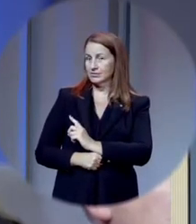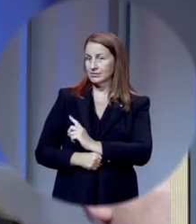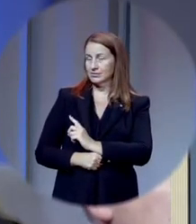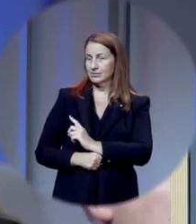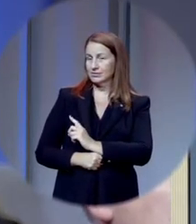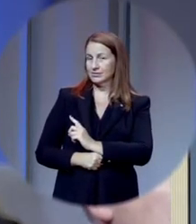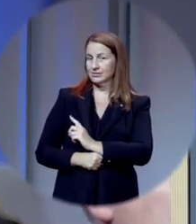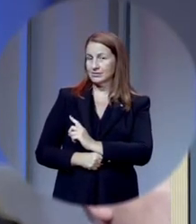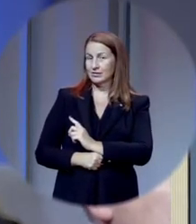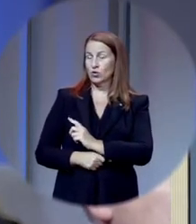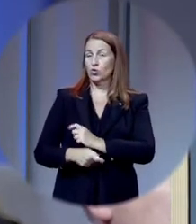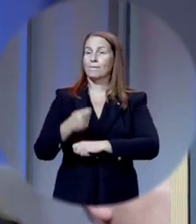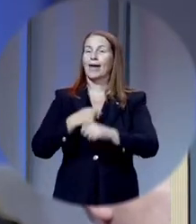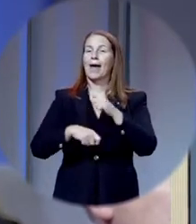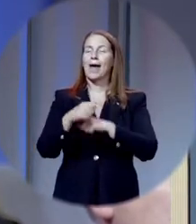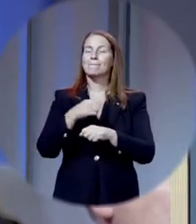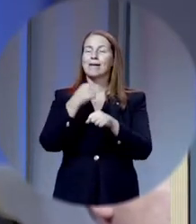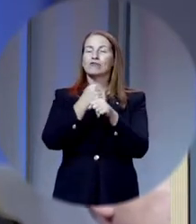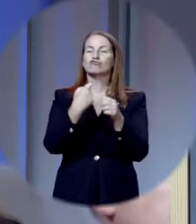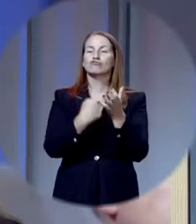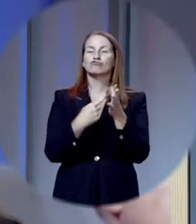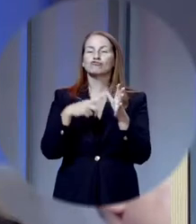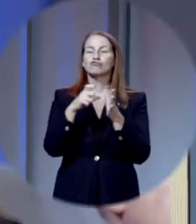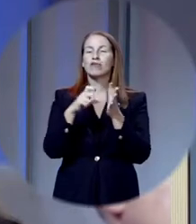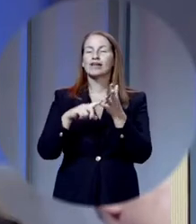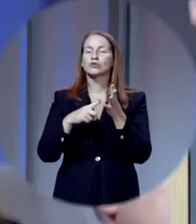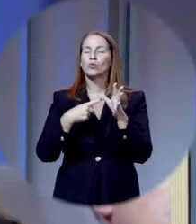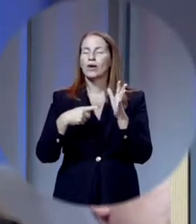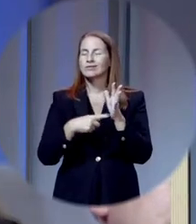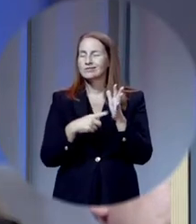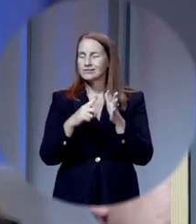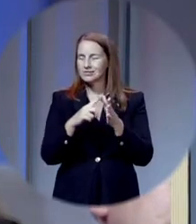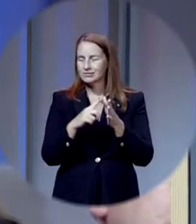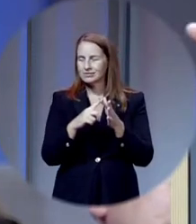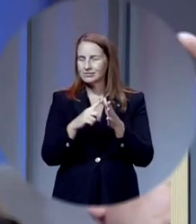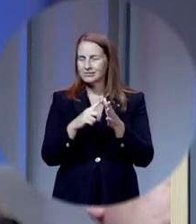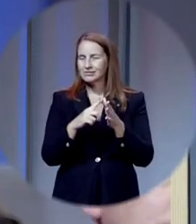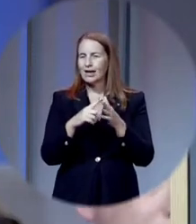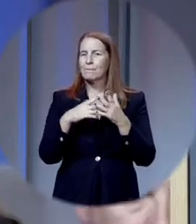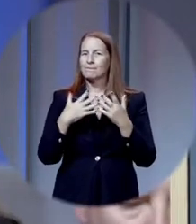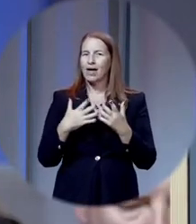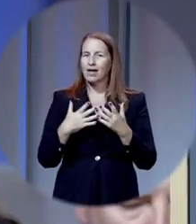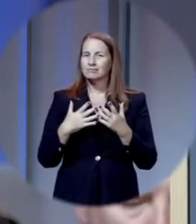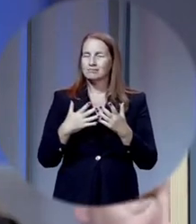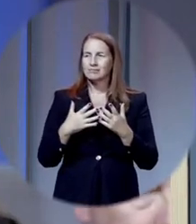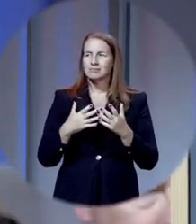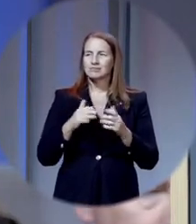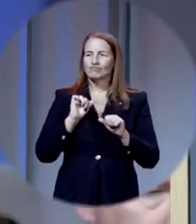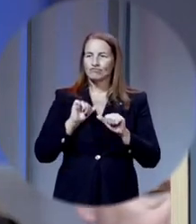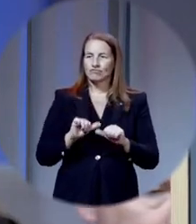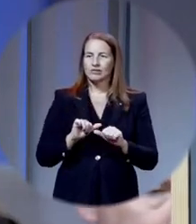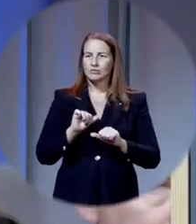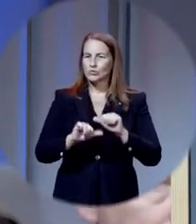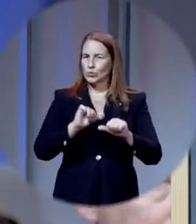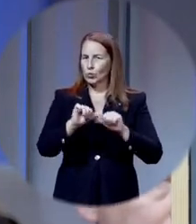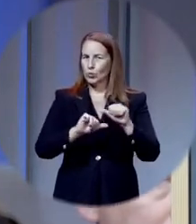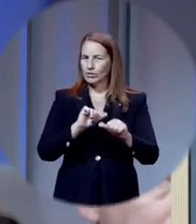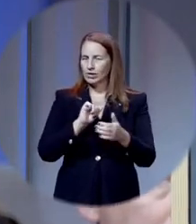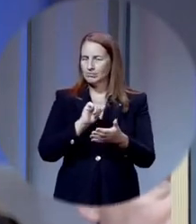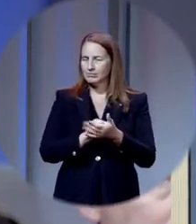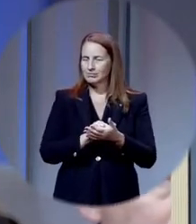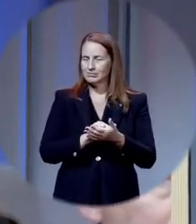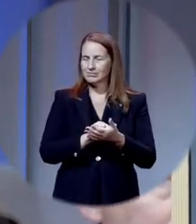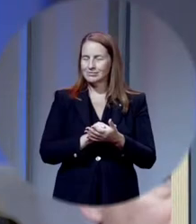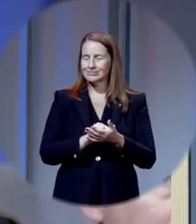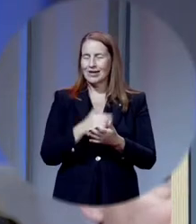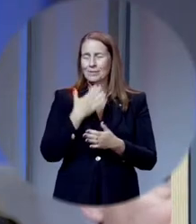you will become a graduate of the University of Brighton. But in order to get across the stage in the right order, I would ask